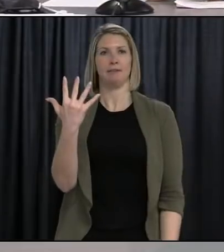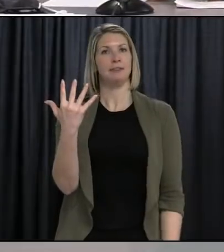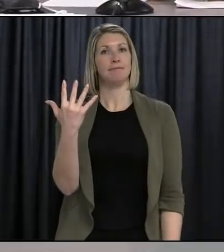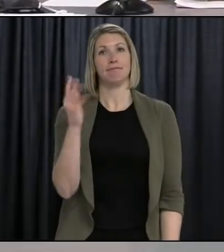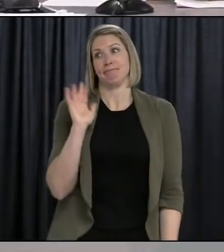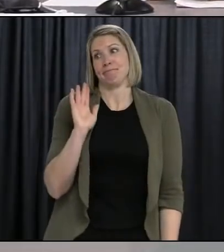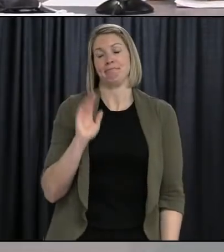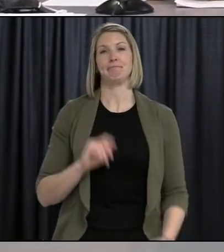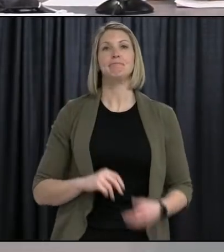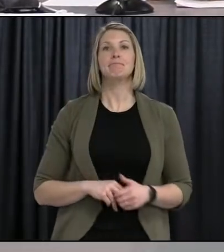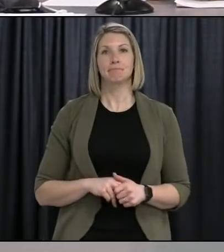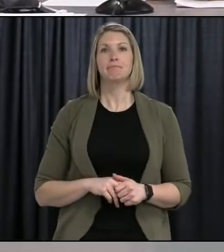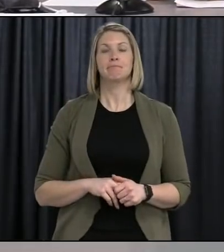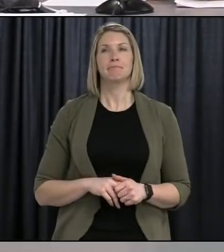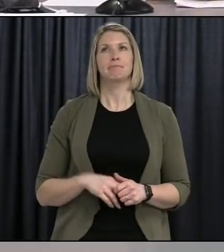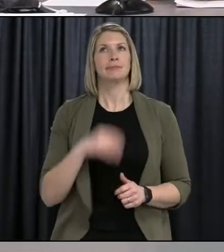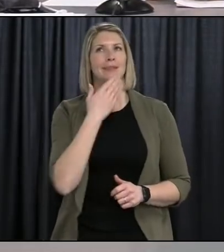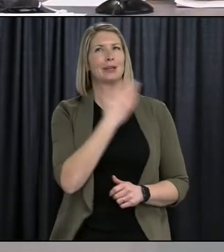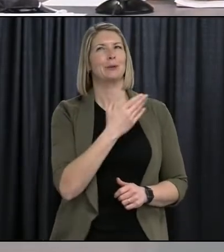Thank you.